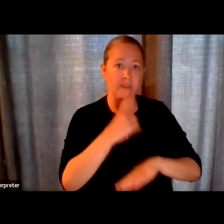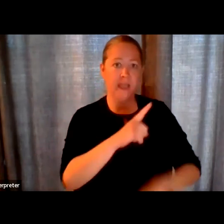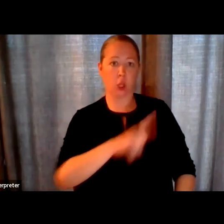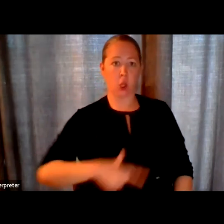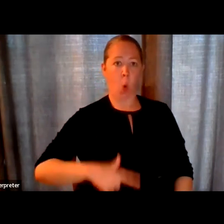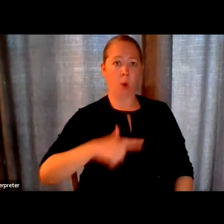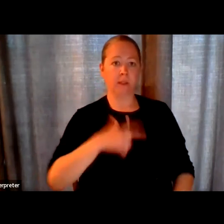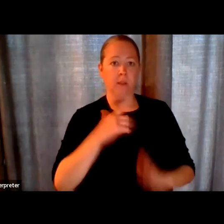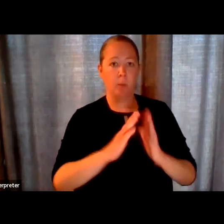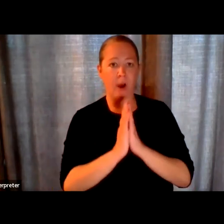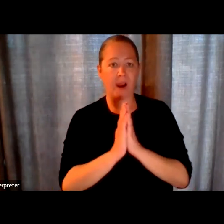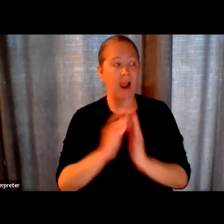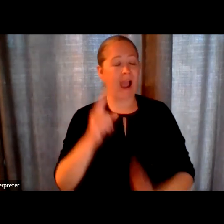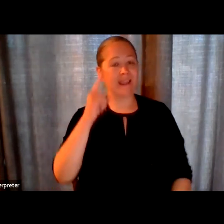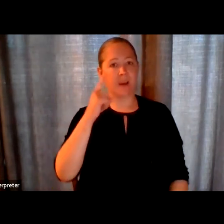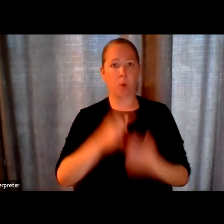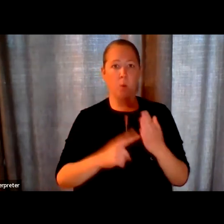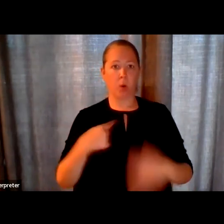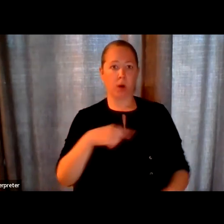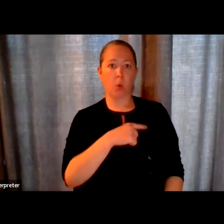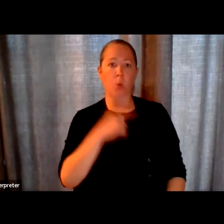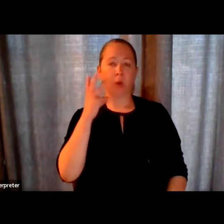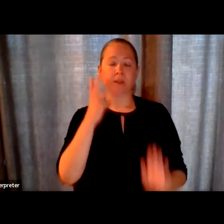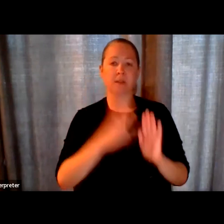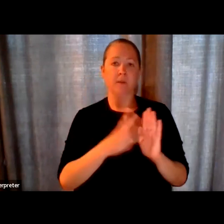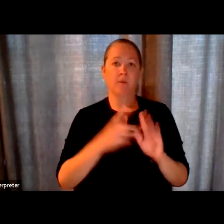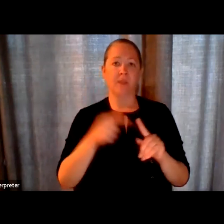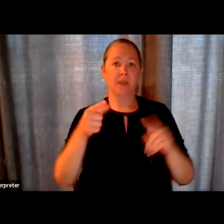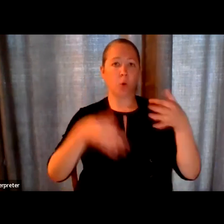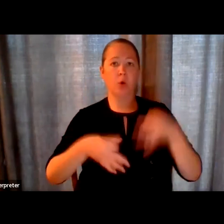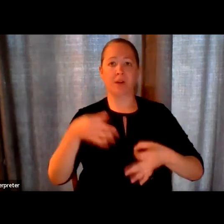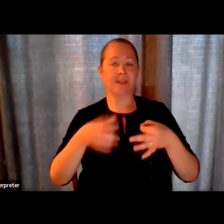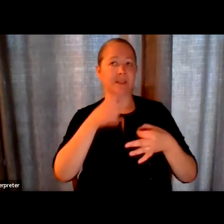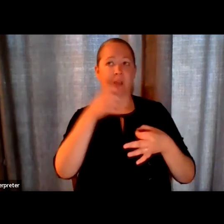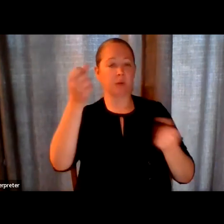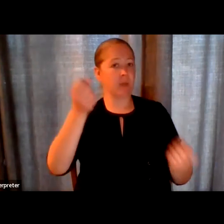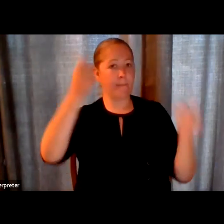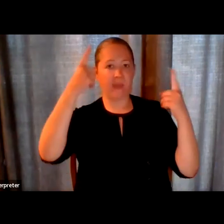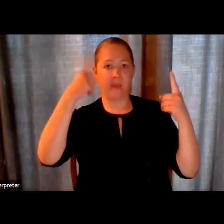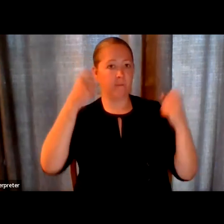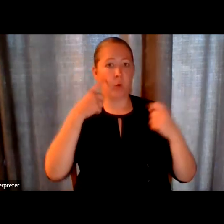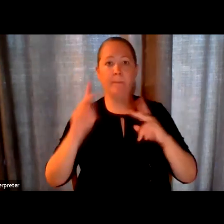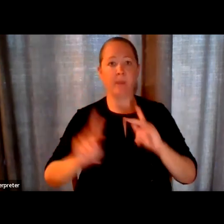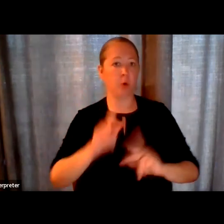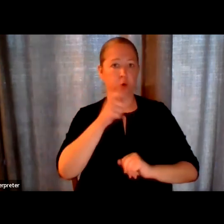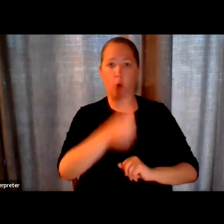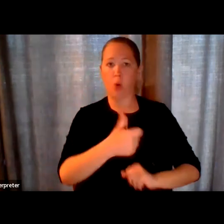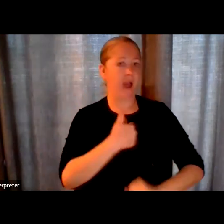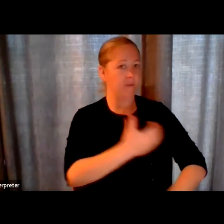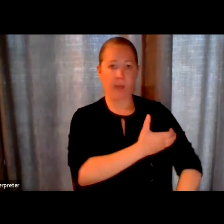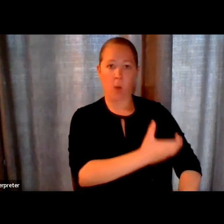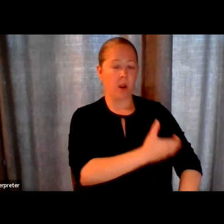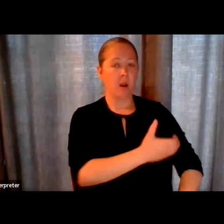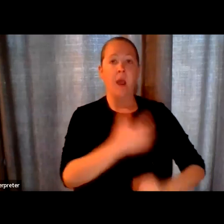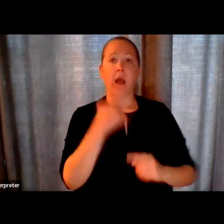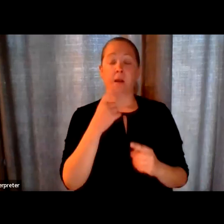we're witnessing from this court is a court that does not show empathy for those who don't have power and instead bestows